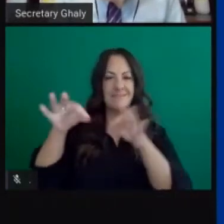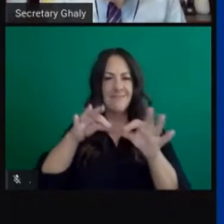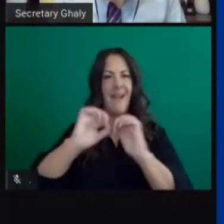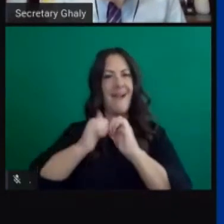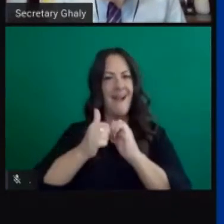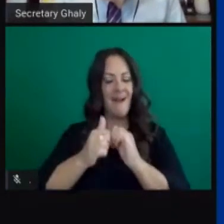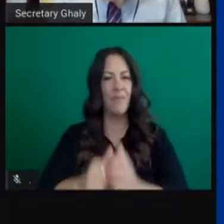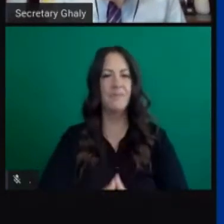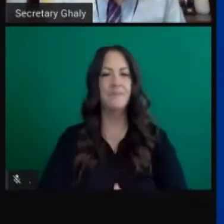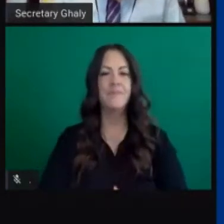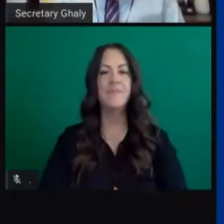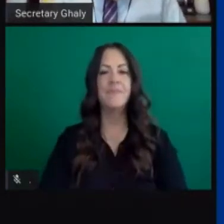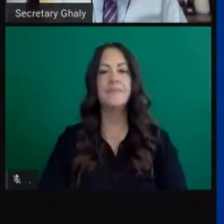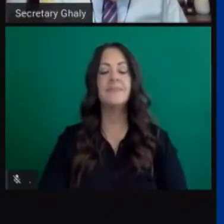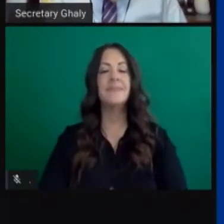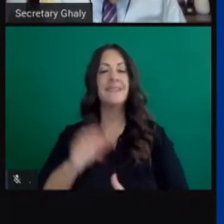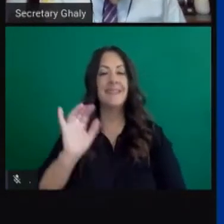ago.